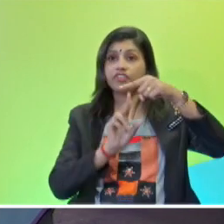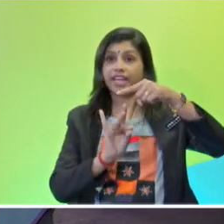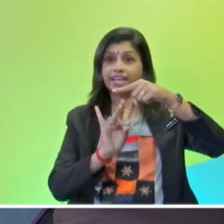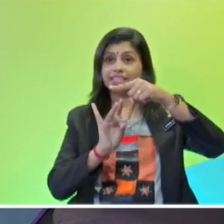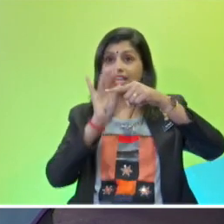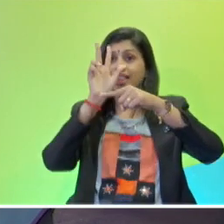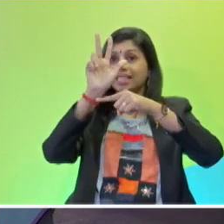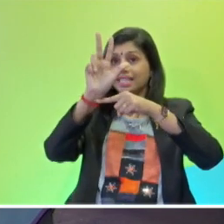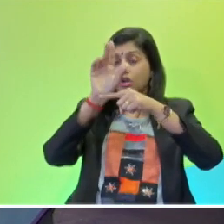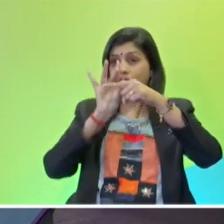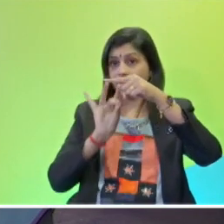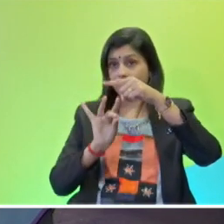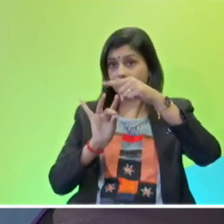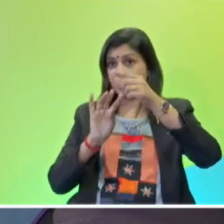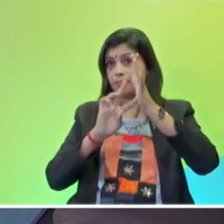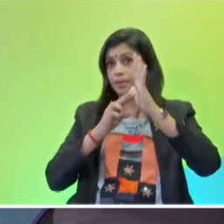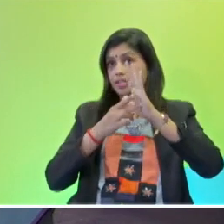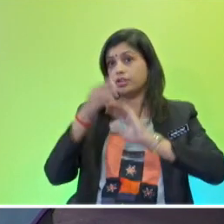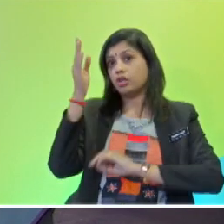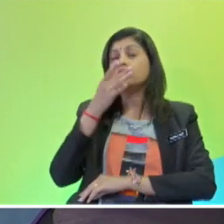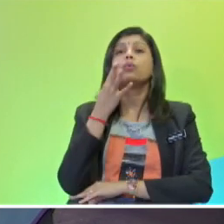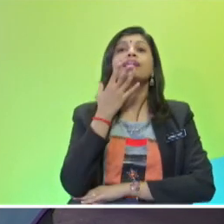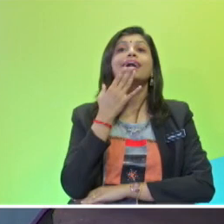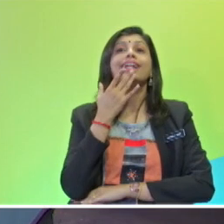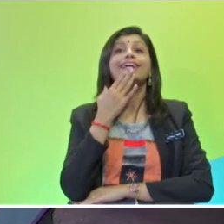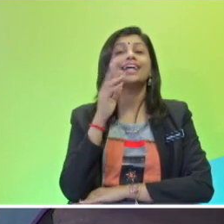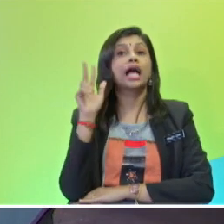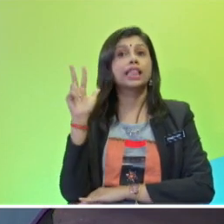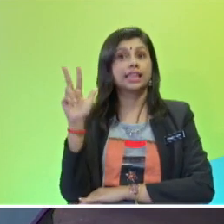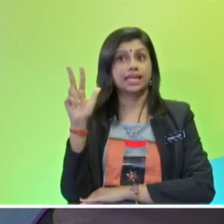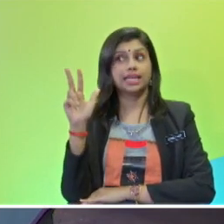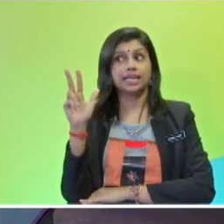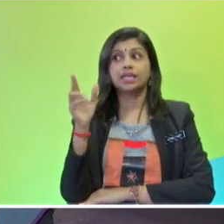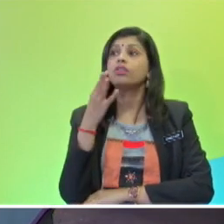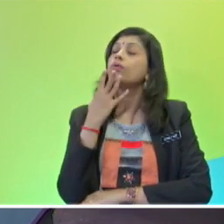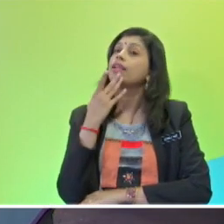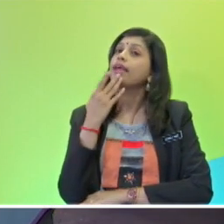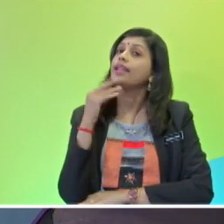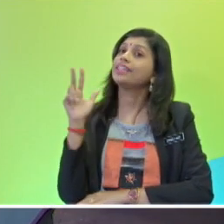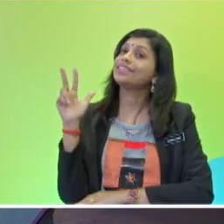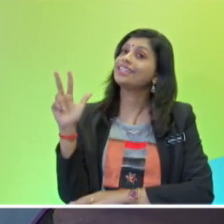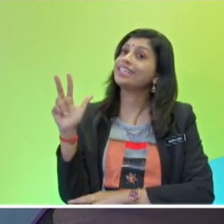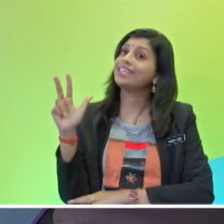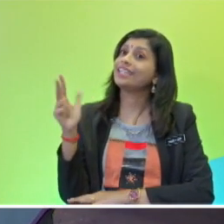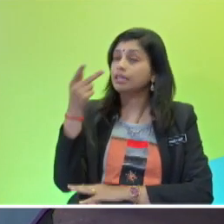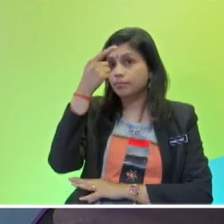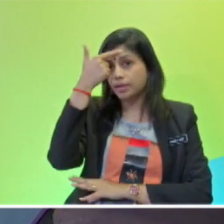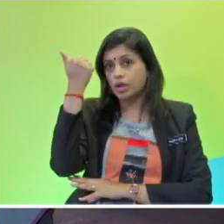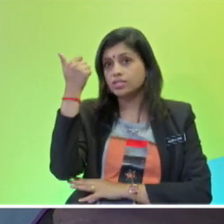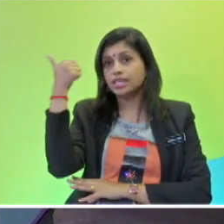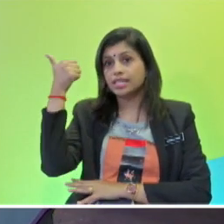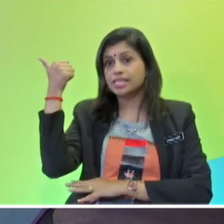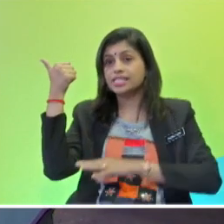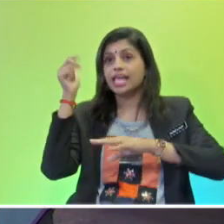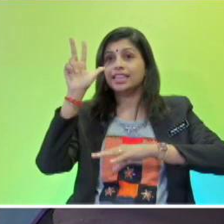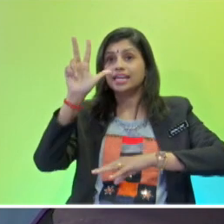8. Okay, let me do that. I have a... You can use this. Okay, this is better. So 3 out of 8, I can